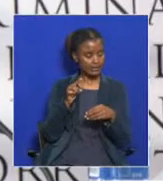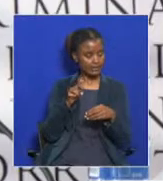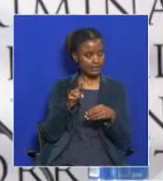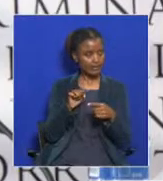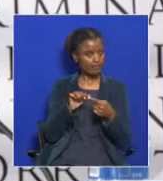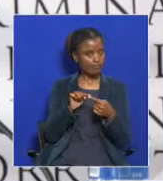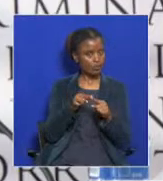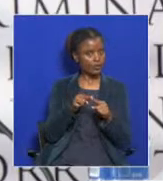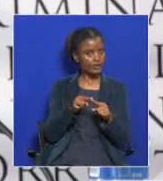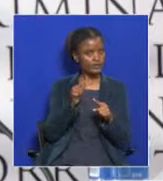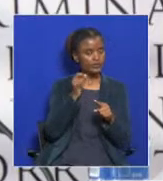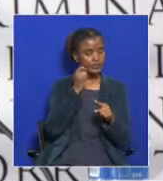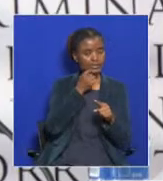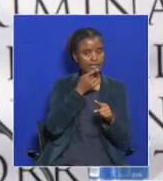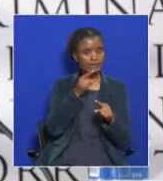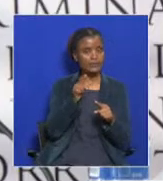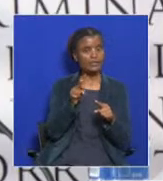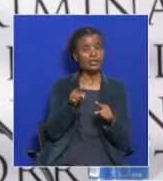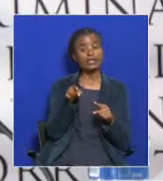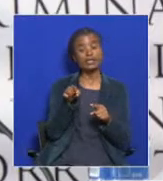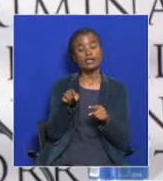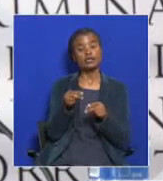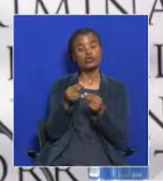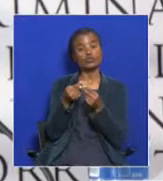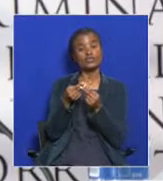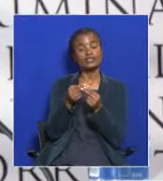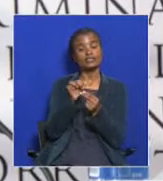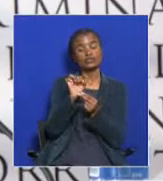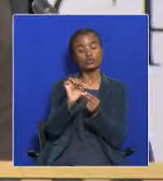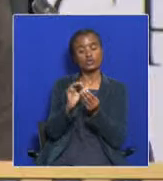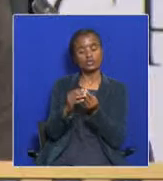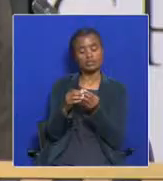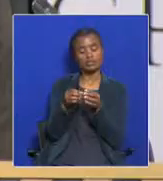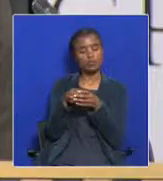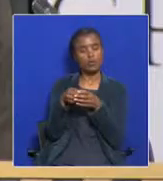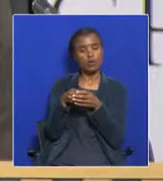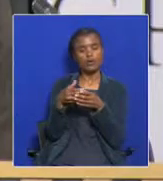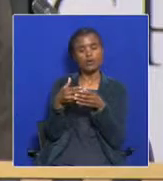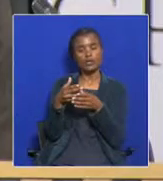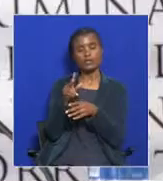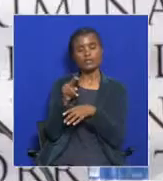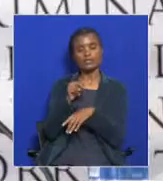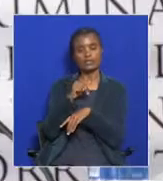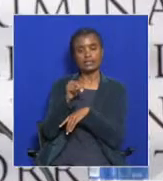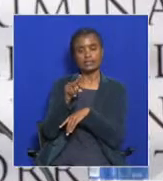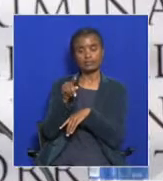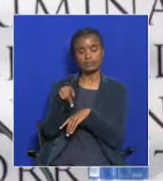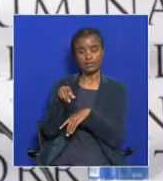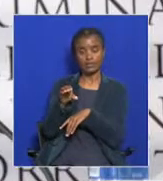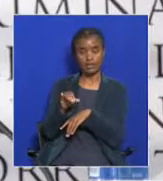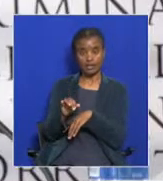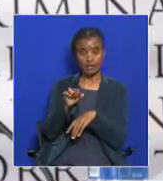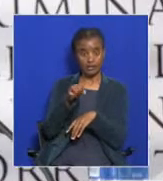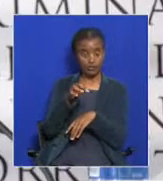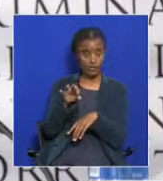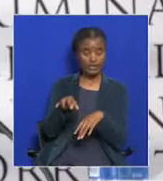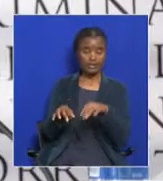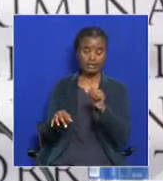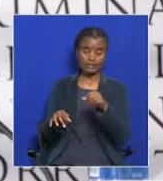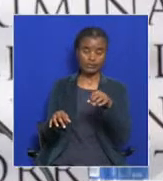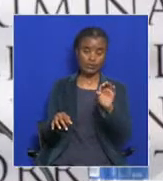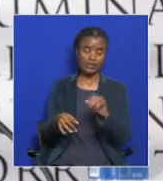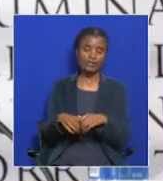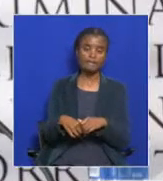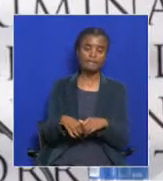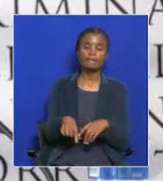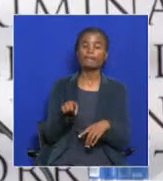fairly small unit out in the DPCI KZN, right? That's correct. So if you have, and that unit hasn't grown much,